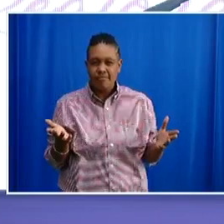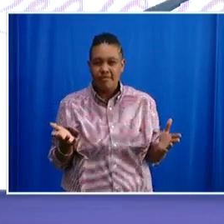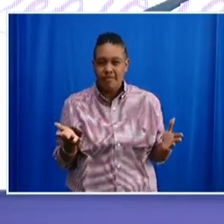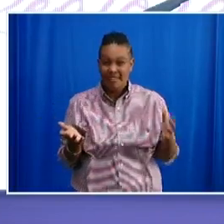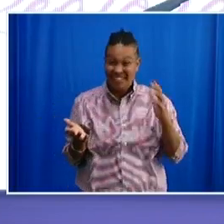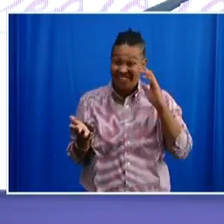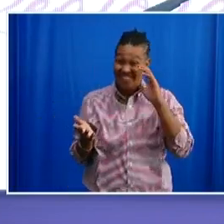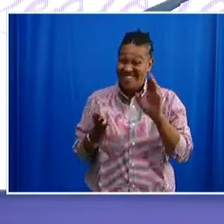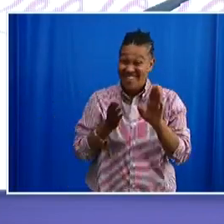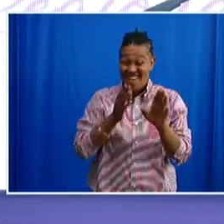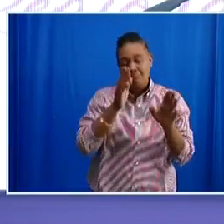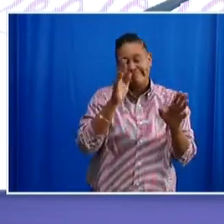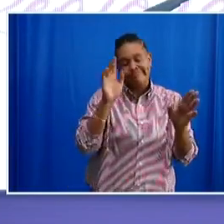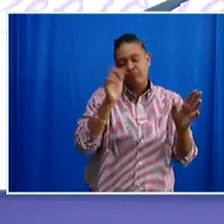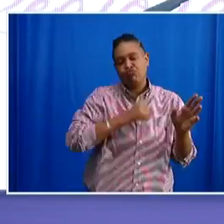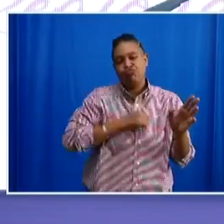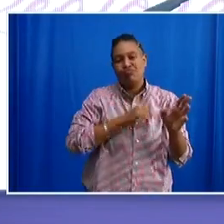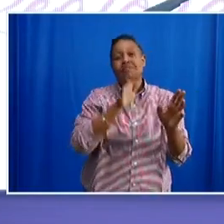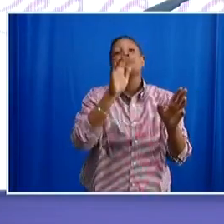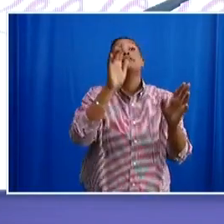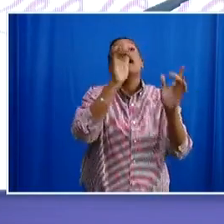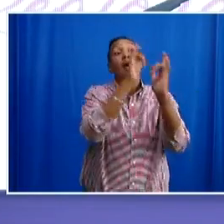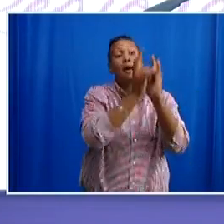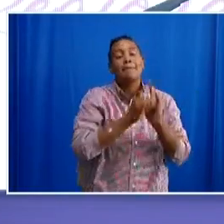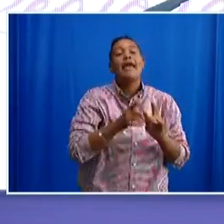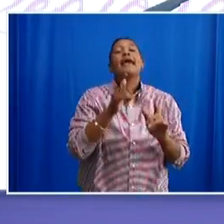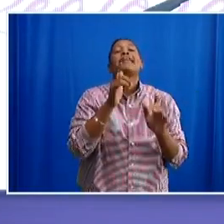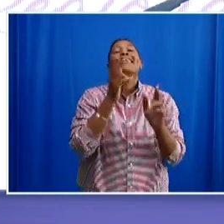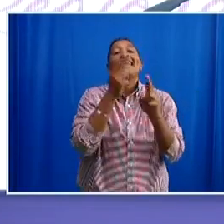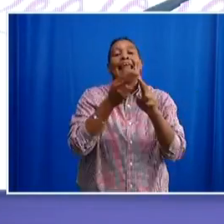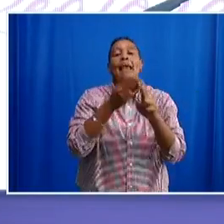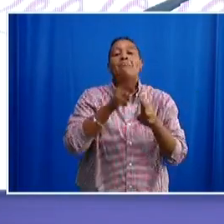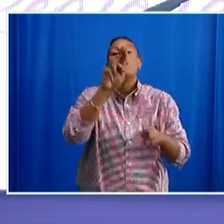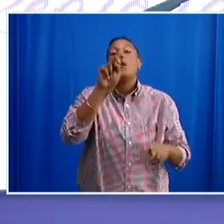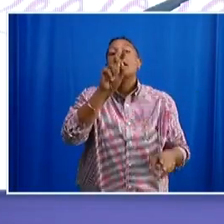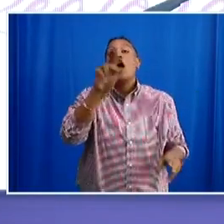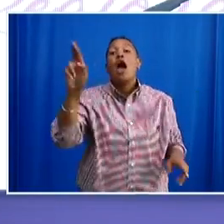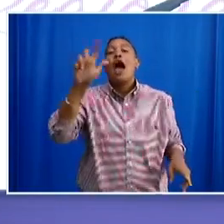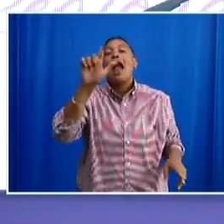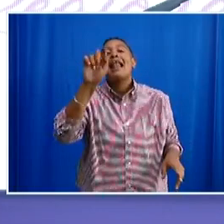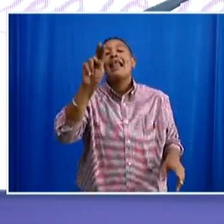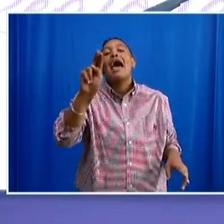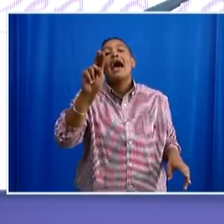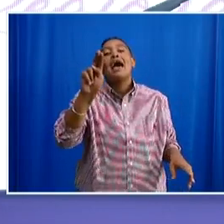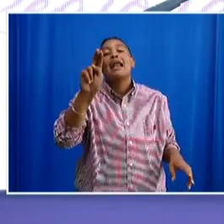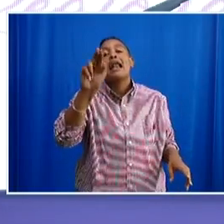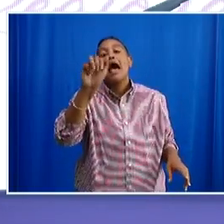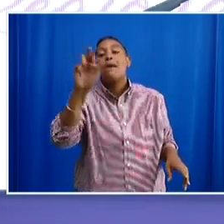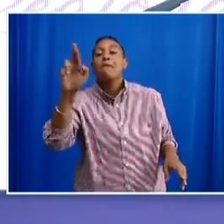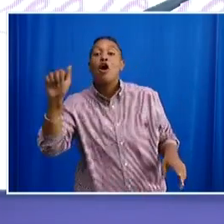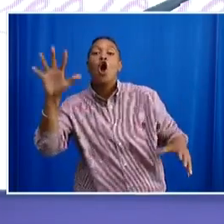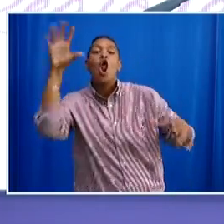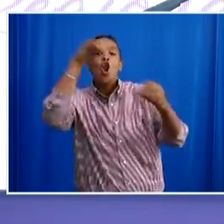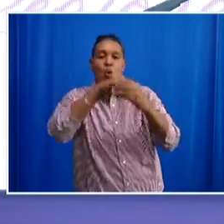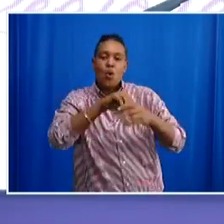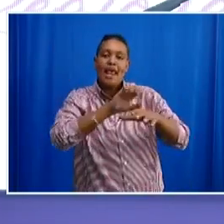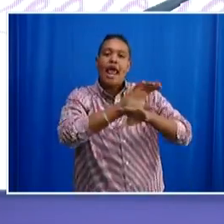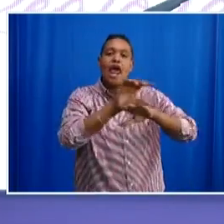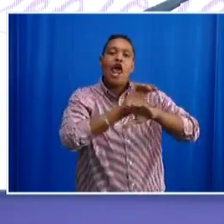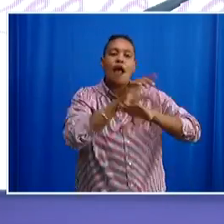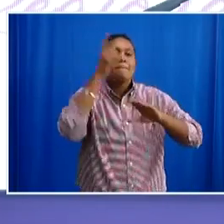of the UNDRR and Latin America to include the Caribbean because